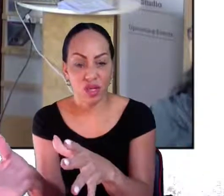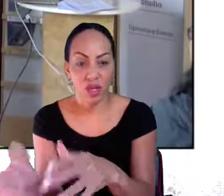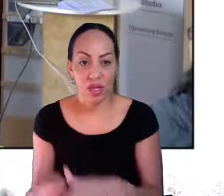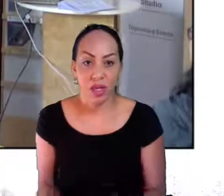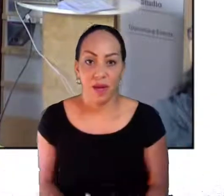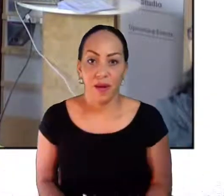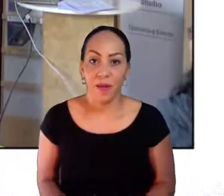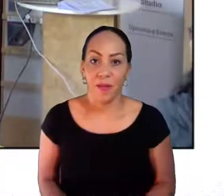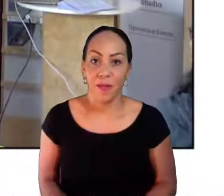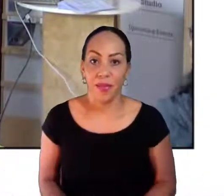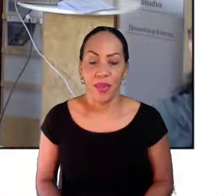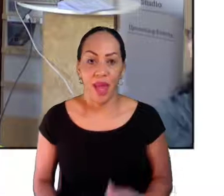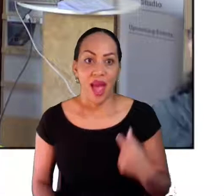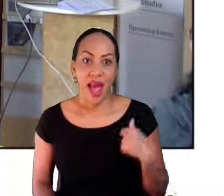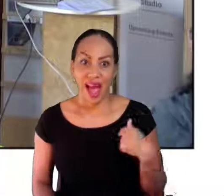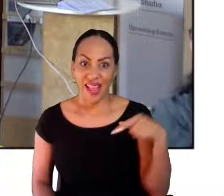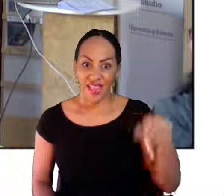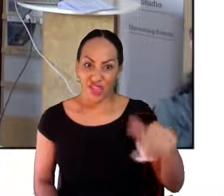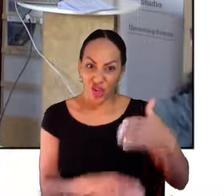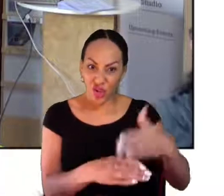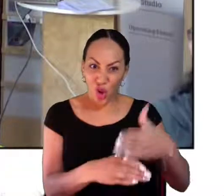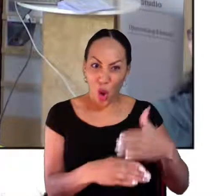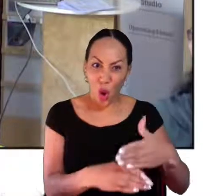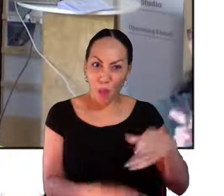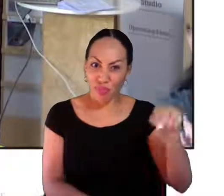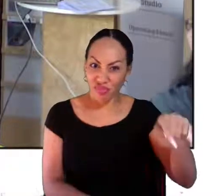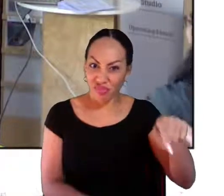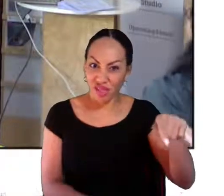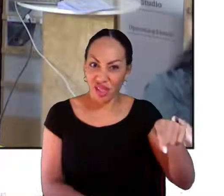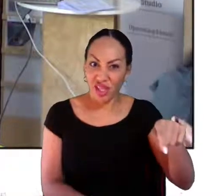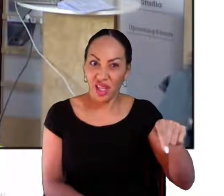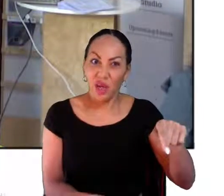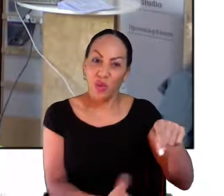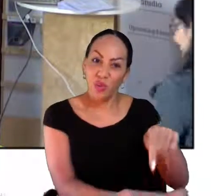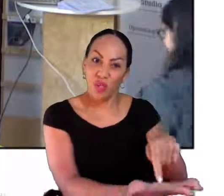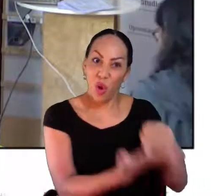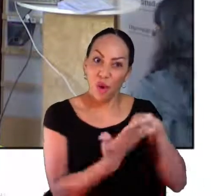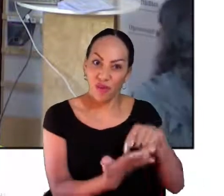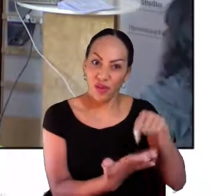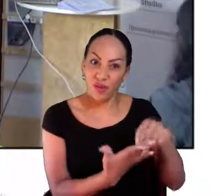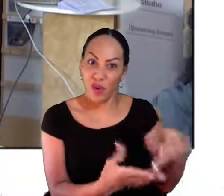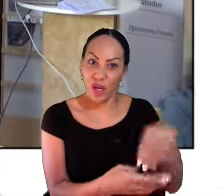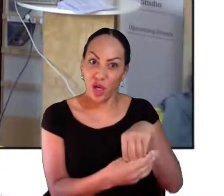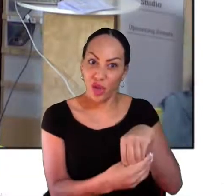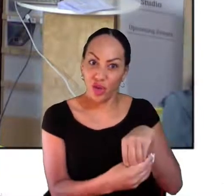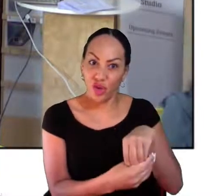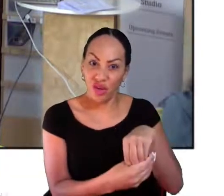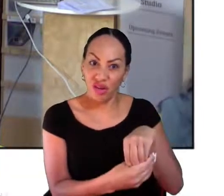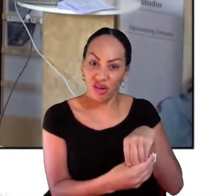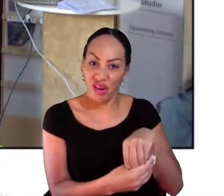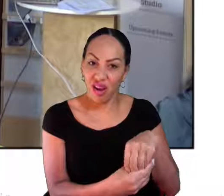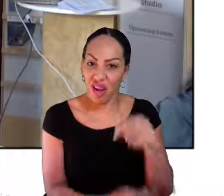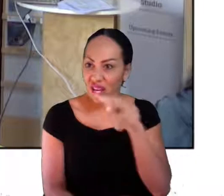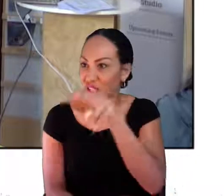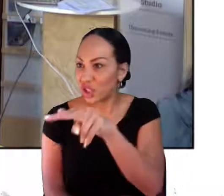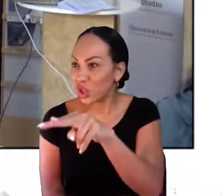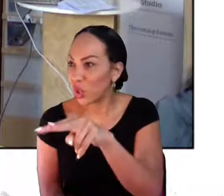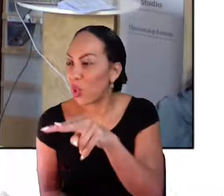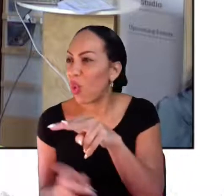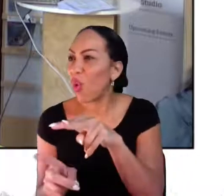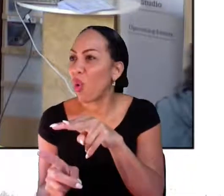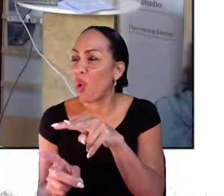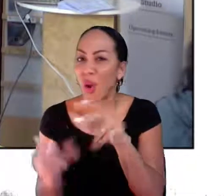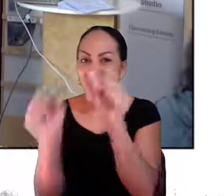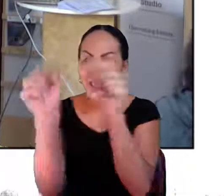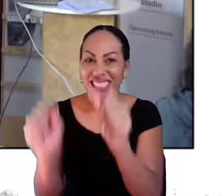in the harbour, and it was all right then, I will go to Bristol and I'll go and do the inclusion producer role. Exactly, yeah. I haven't looked back